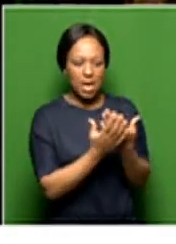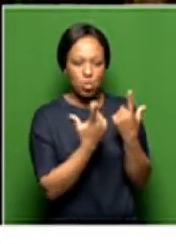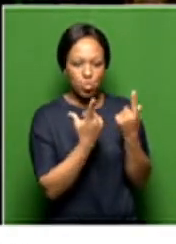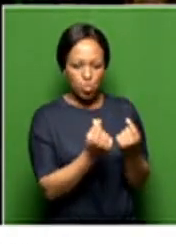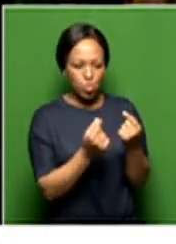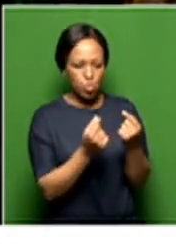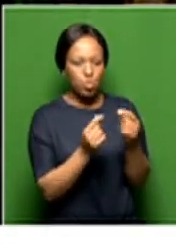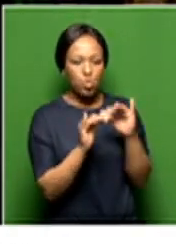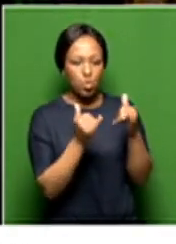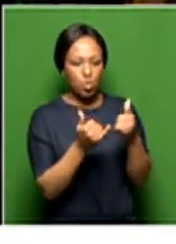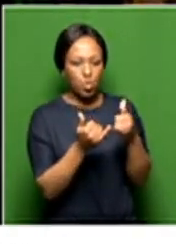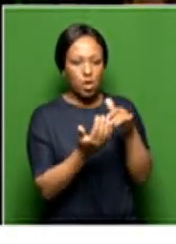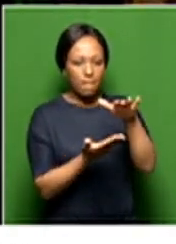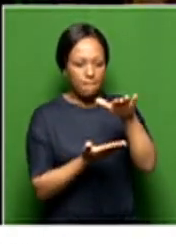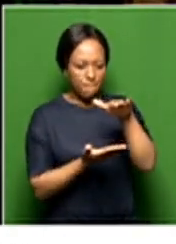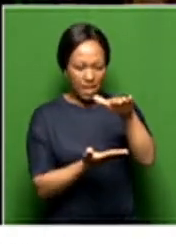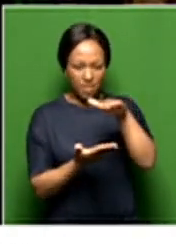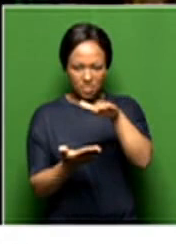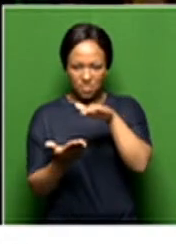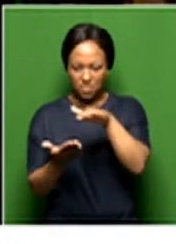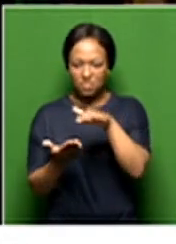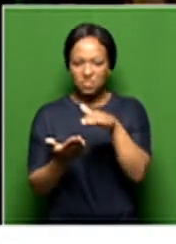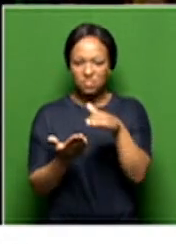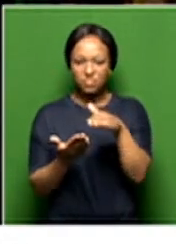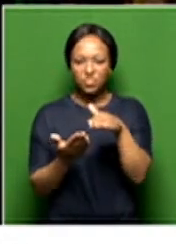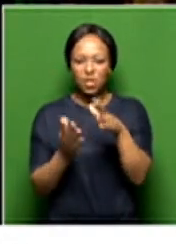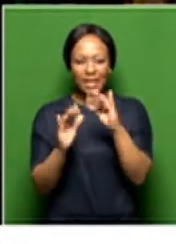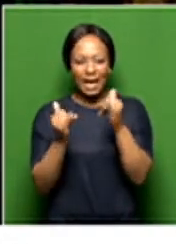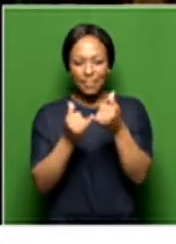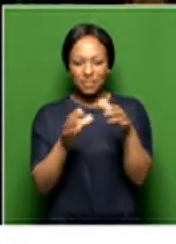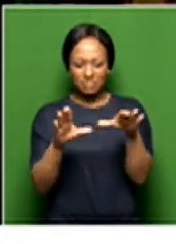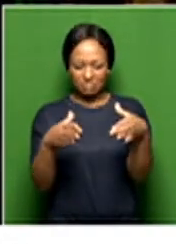Calling them a packaging company is very